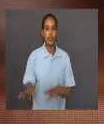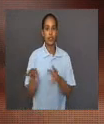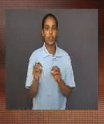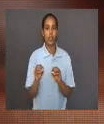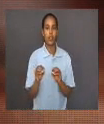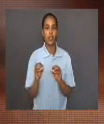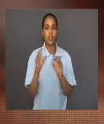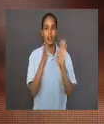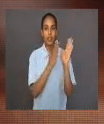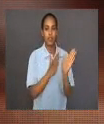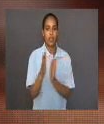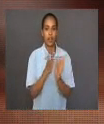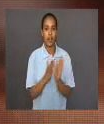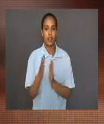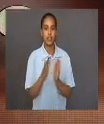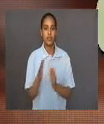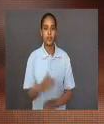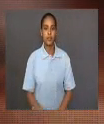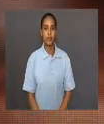Students, let's get ready.